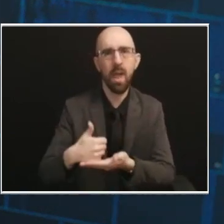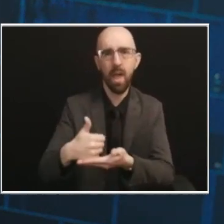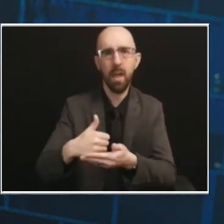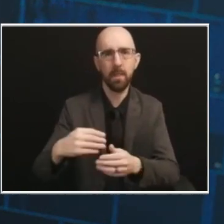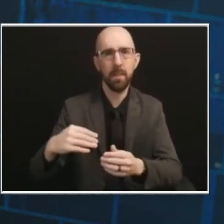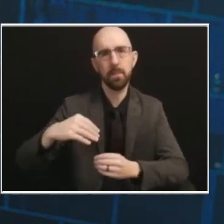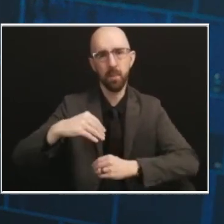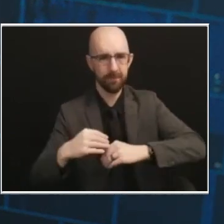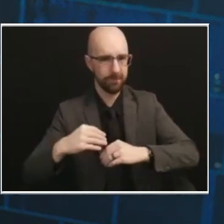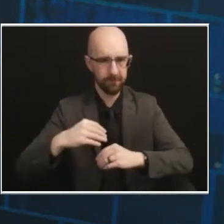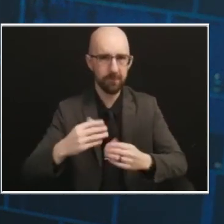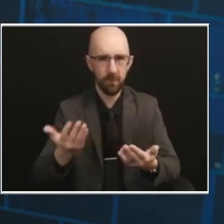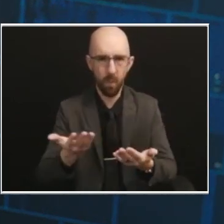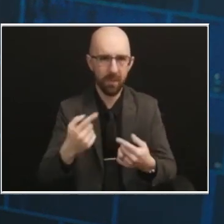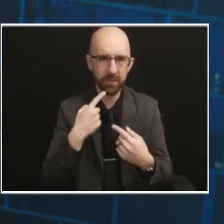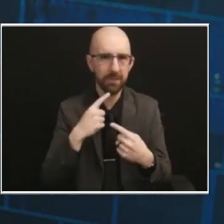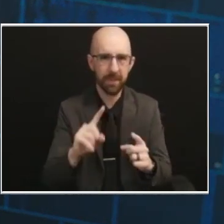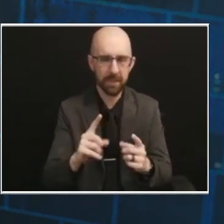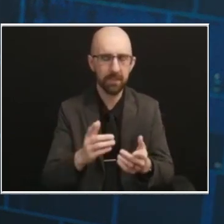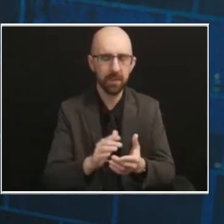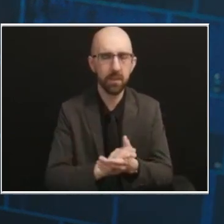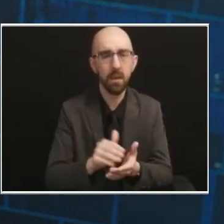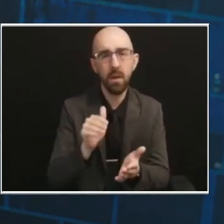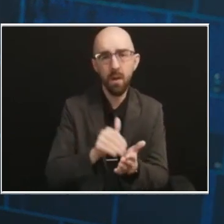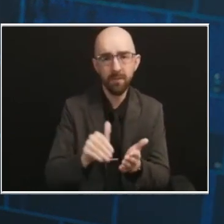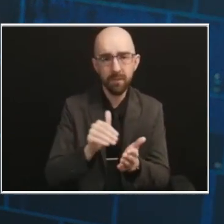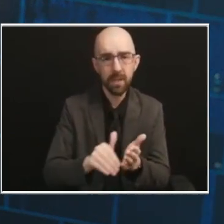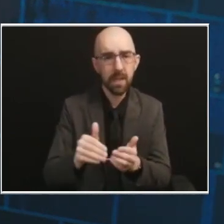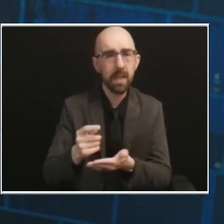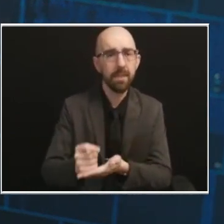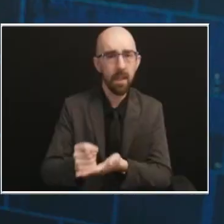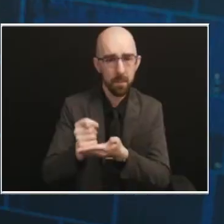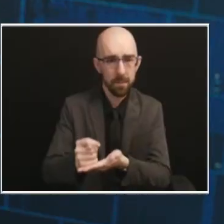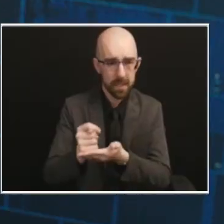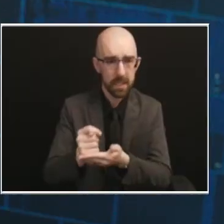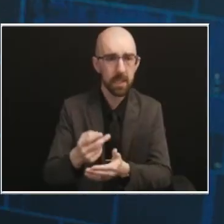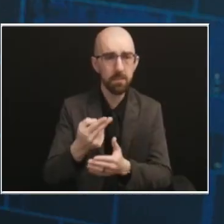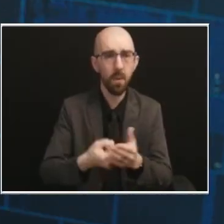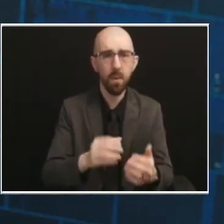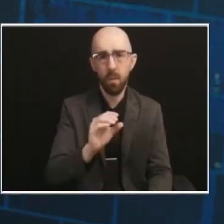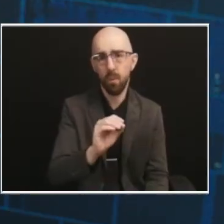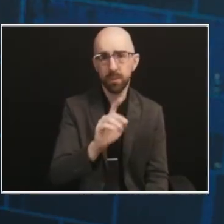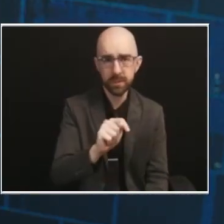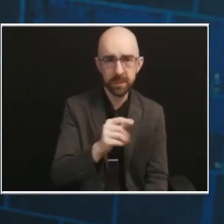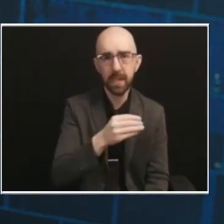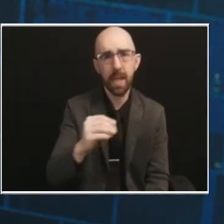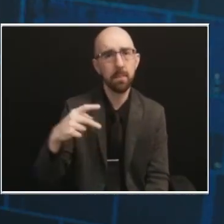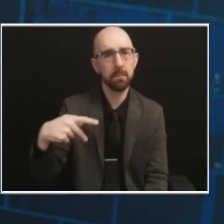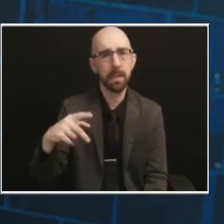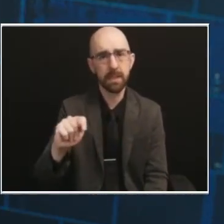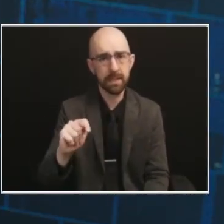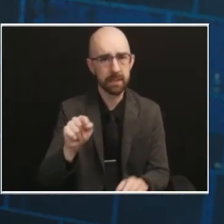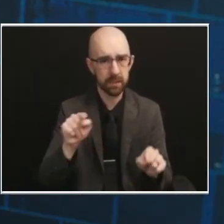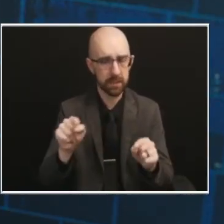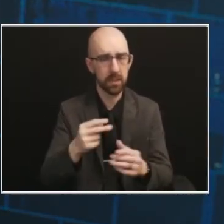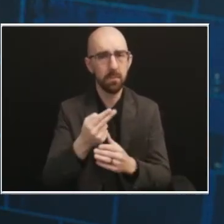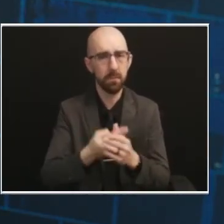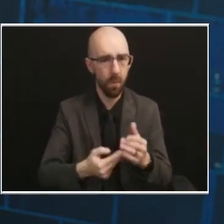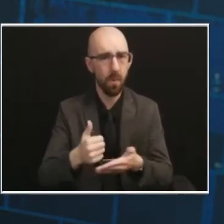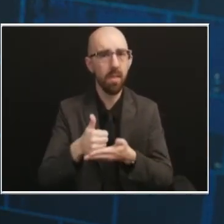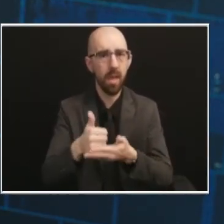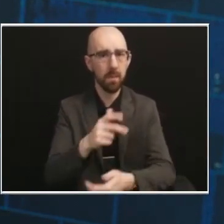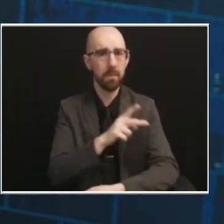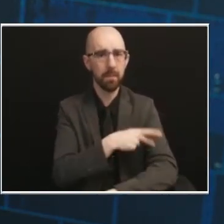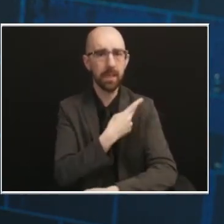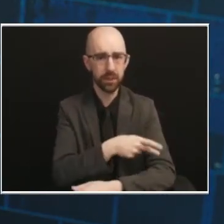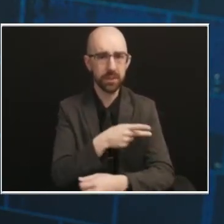is affected. A lot of the times therapy, both occupational therapy and physical therapy, can see patients during